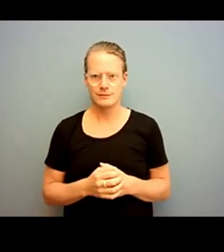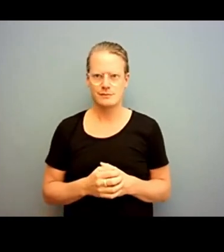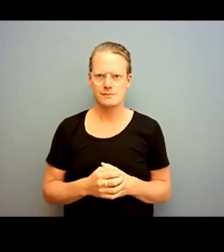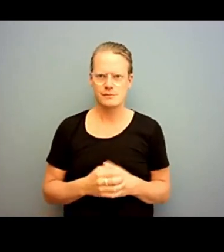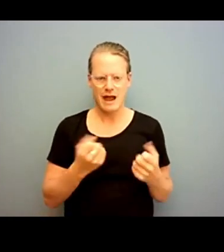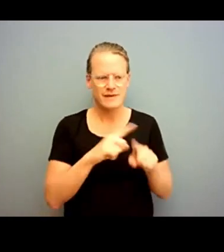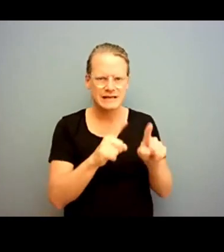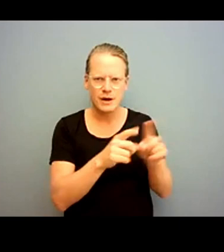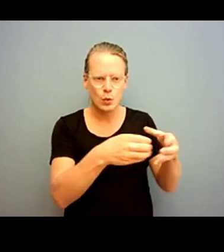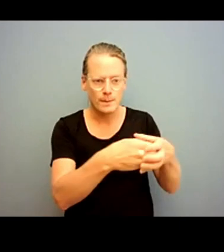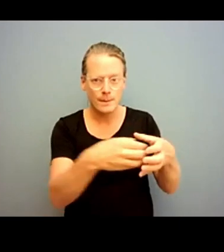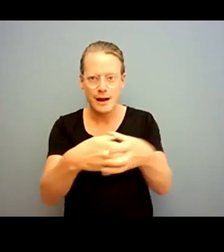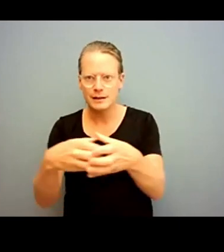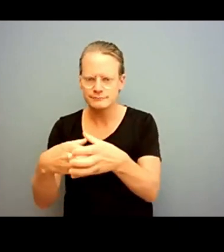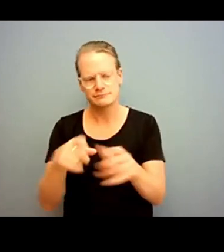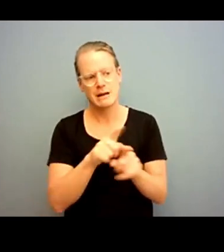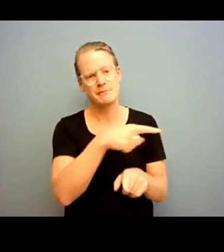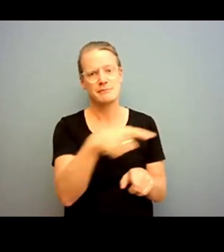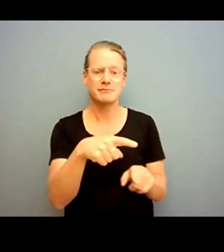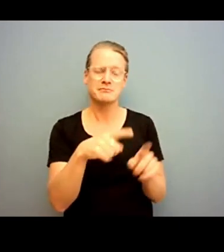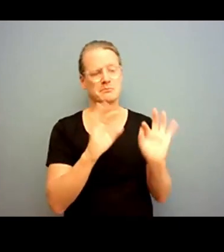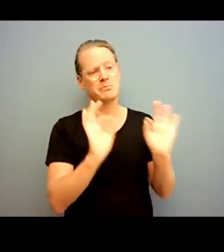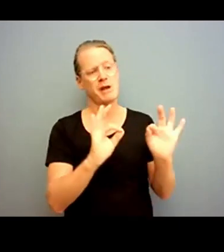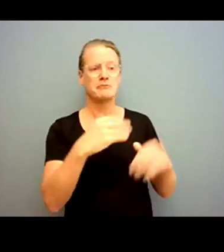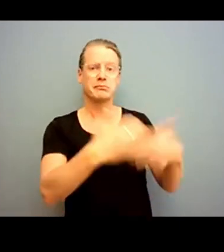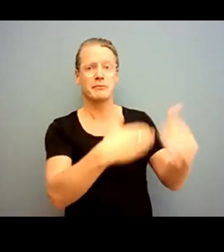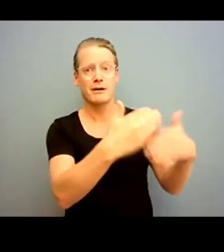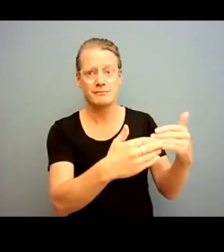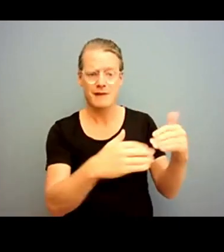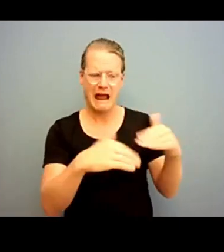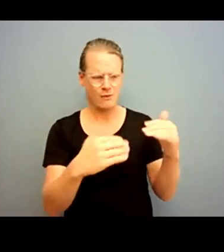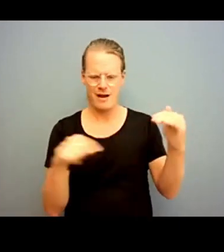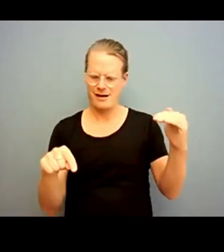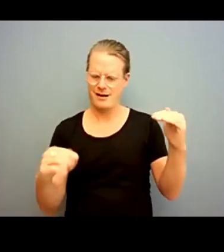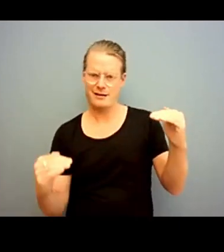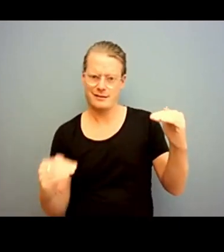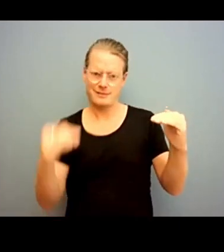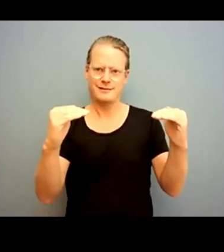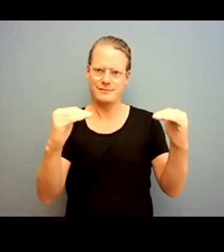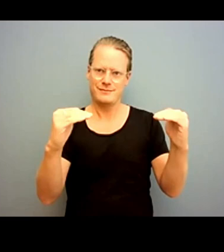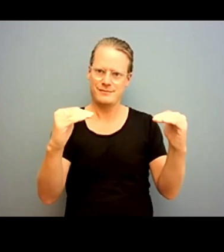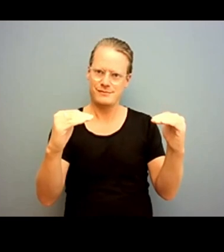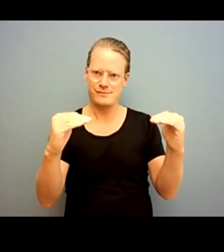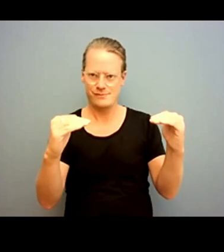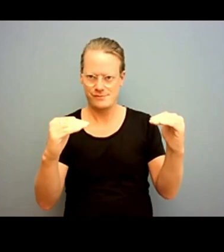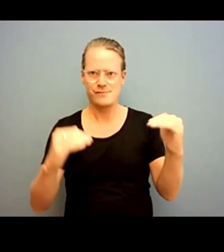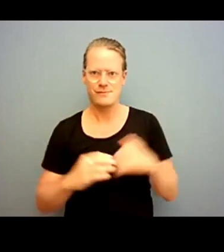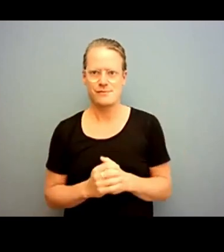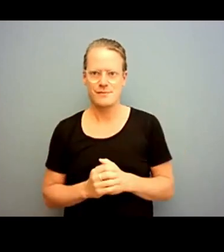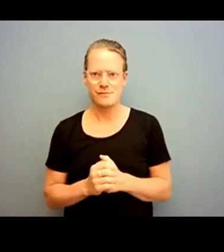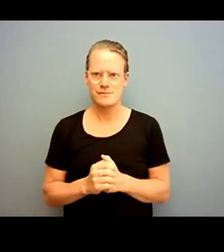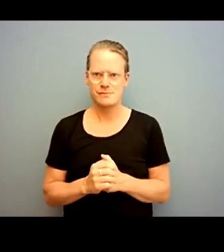how do we flip the underlying cultural assumptions to be more receptive to the inherent rights